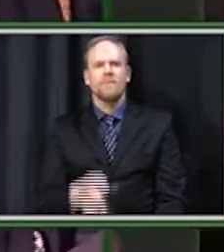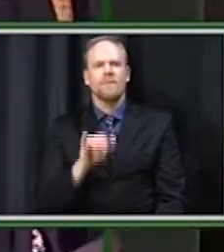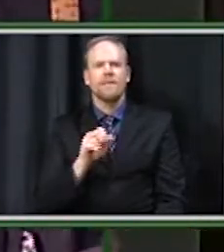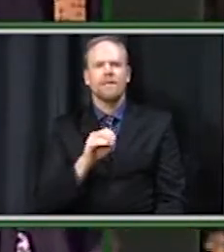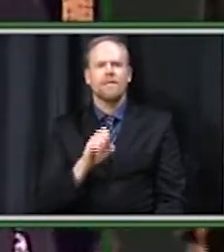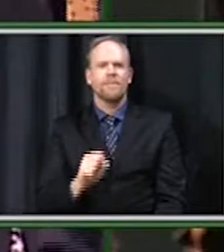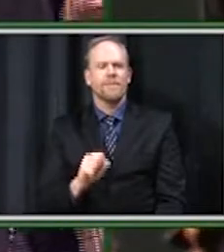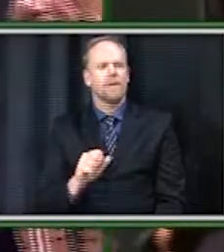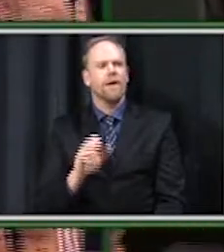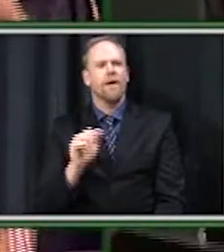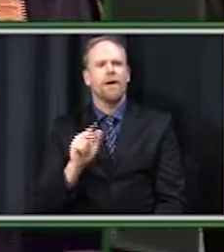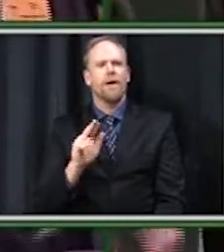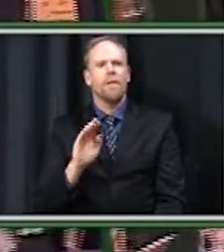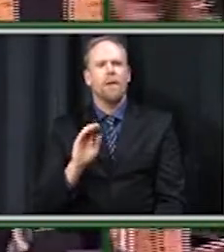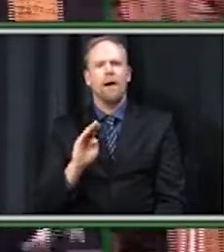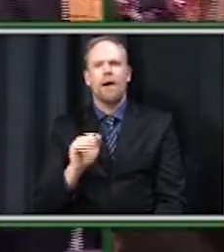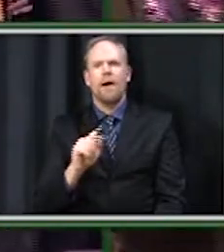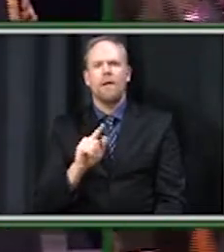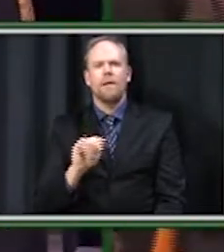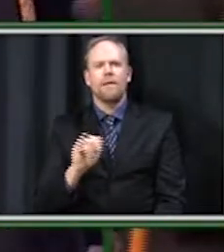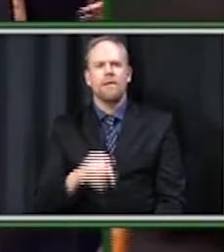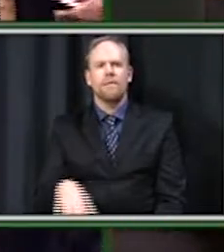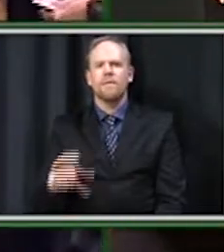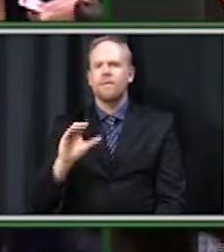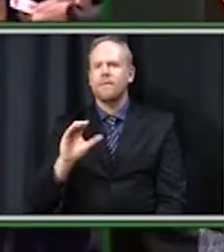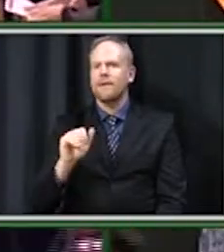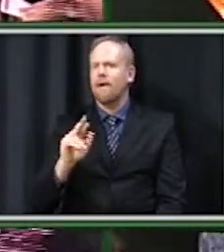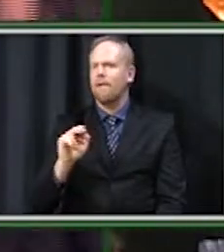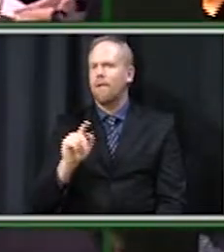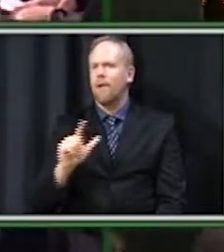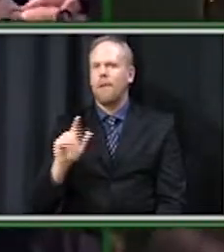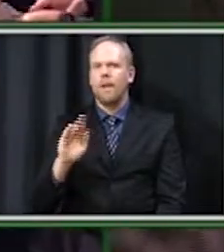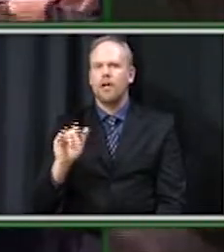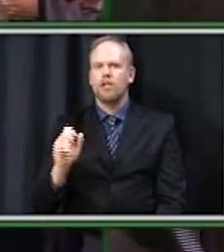James Ibali. Carol Bashline.